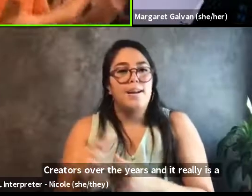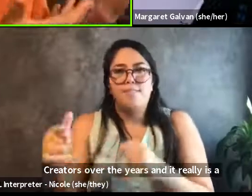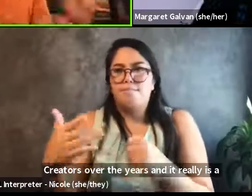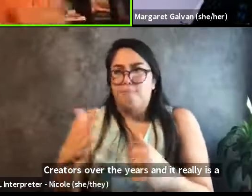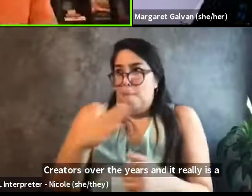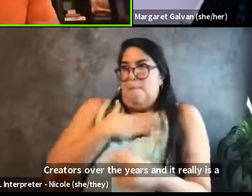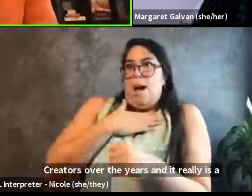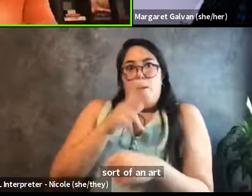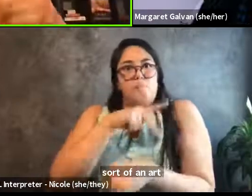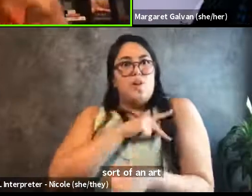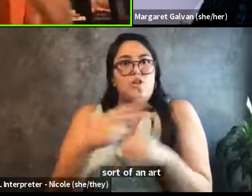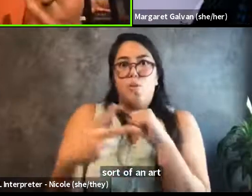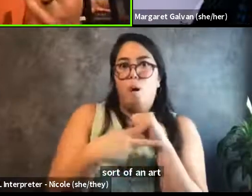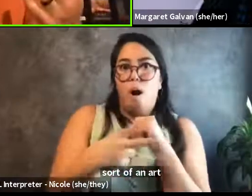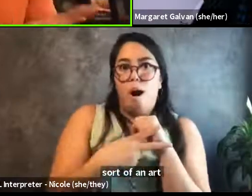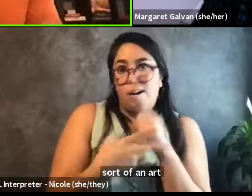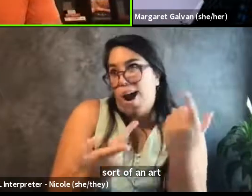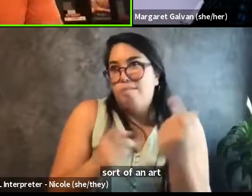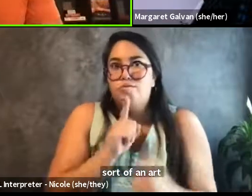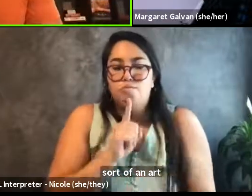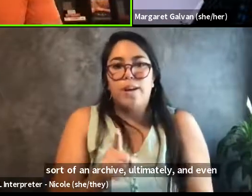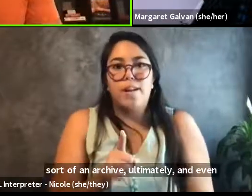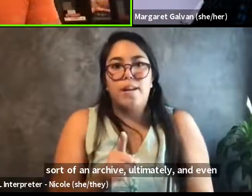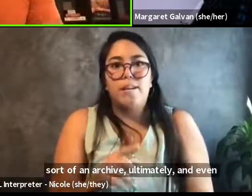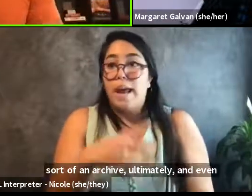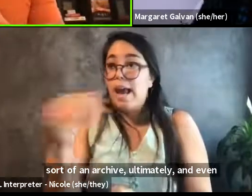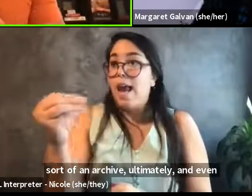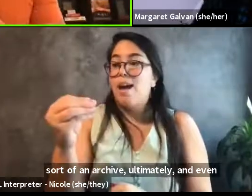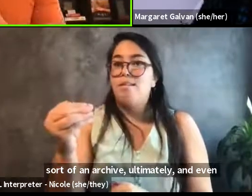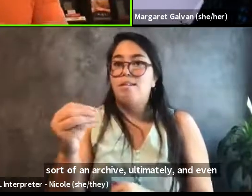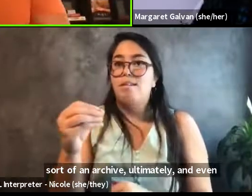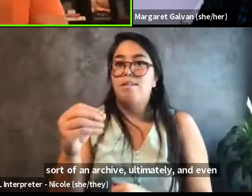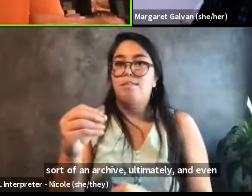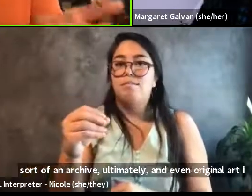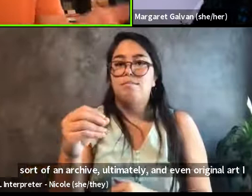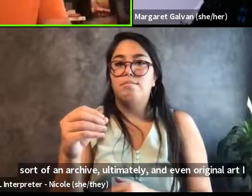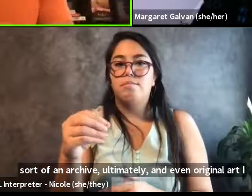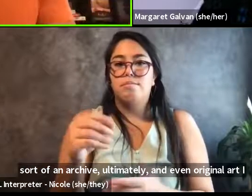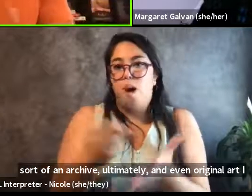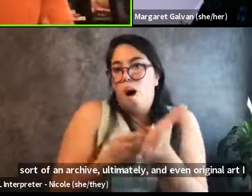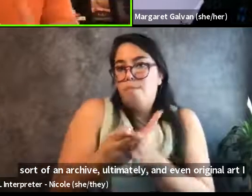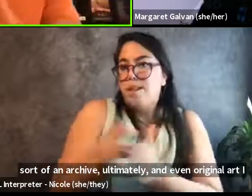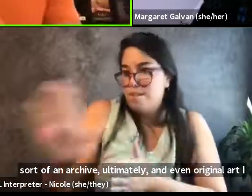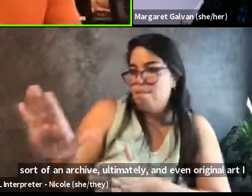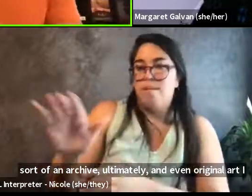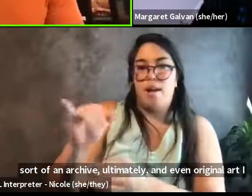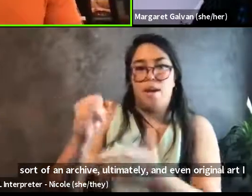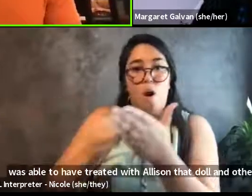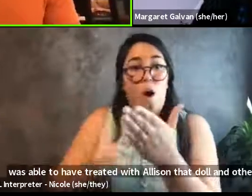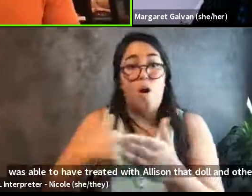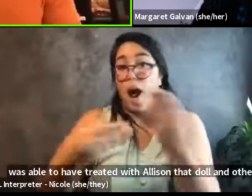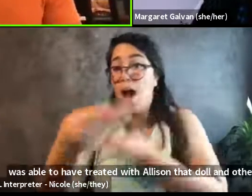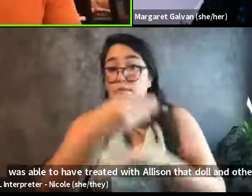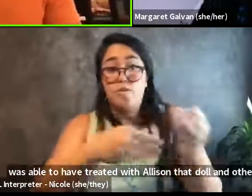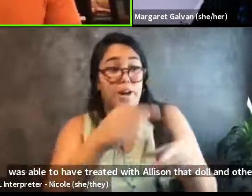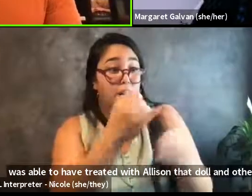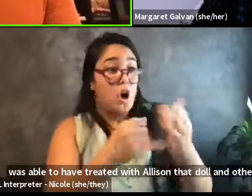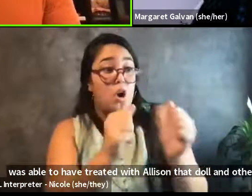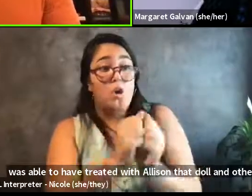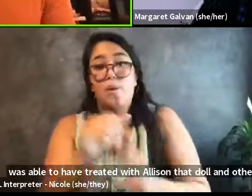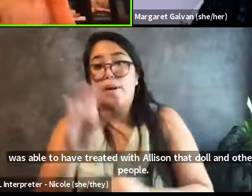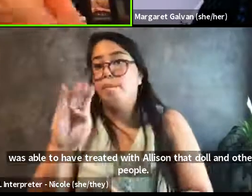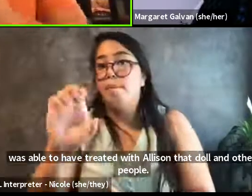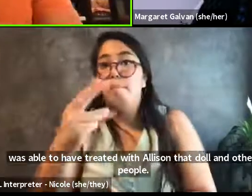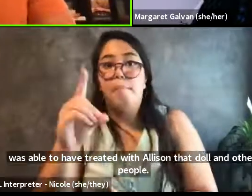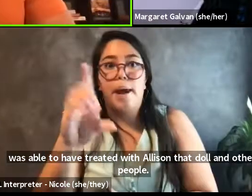ultimately. Um, and even, um, original art, I was able to, I've traded art with Alison Bechdel and other people. Um, uh, and